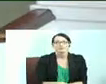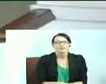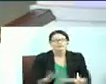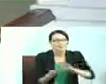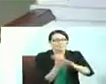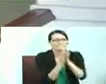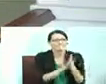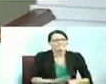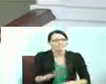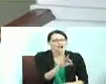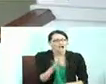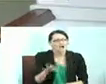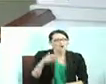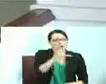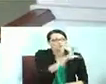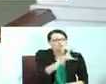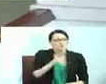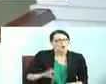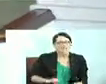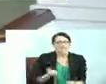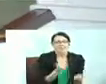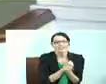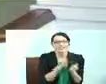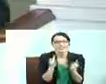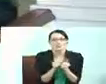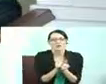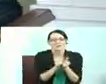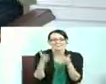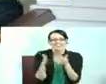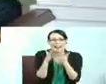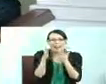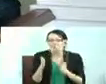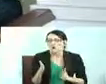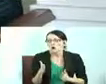Christ and also the love of Christ with your neighbor.